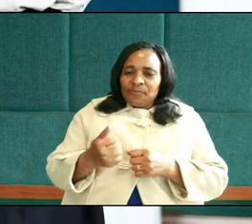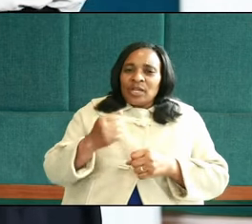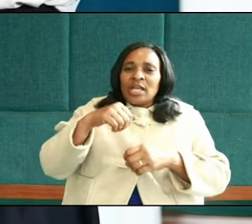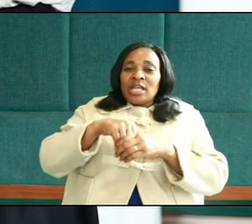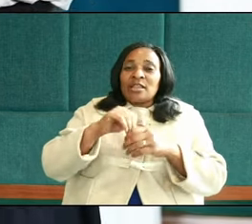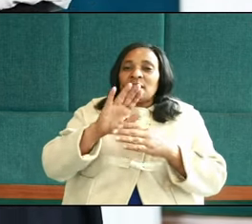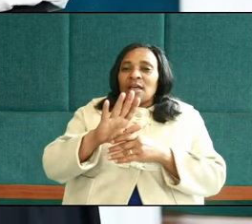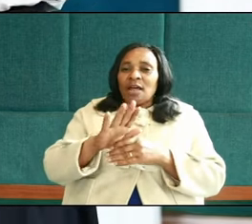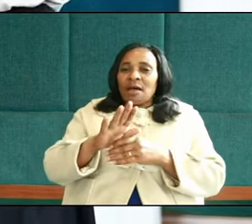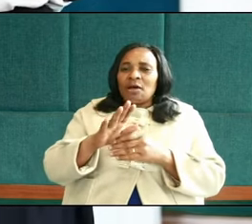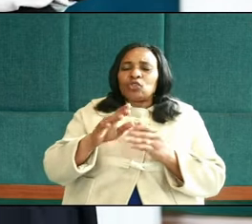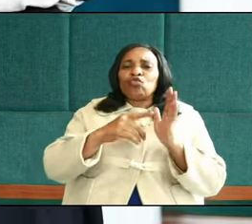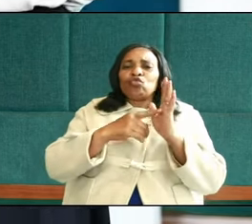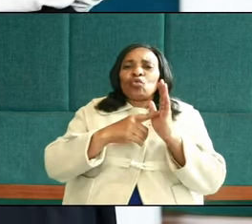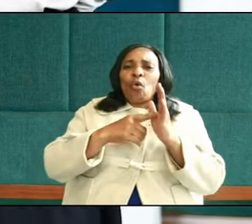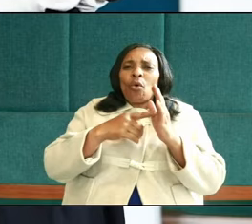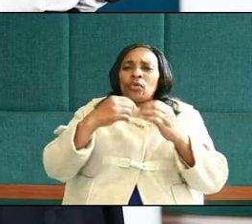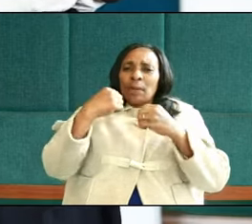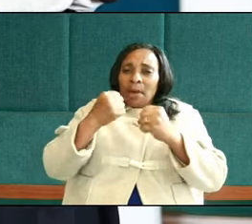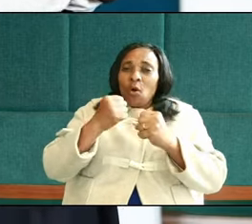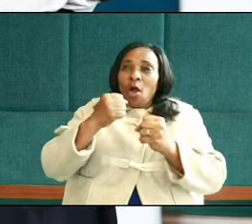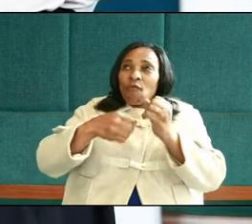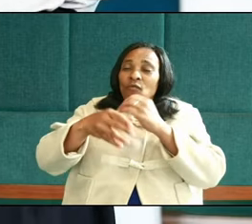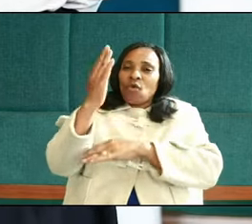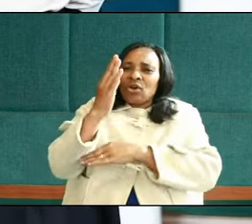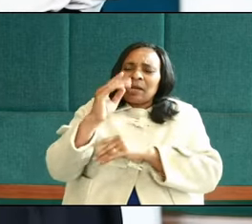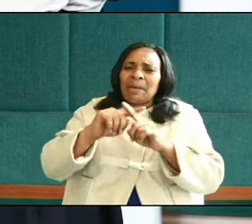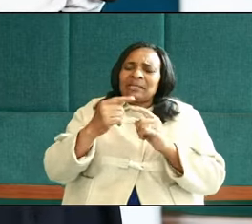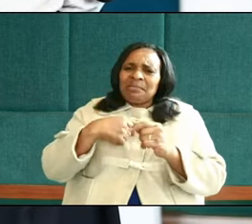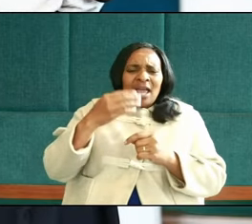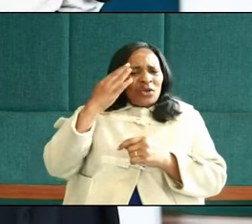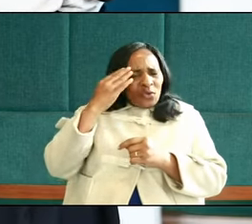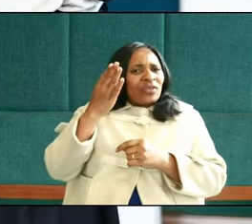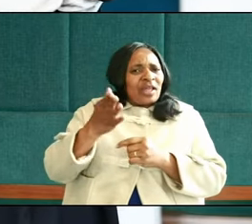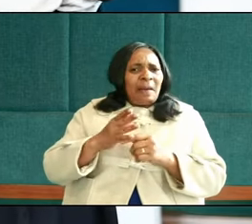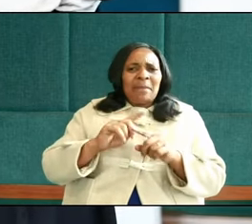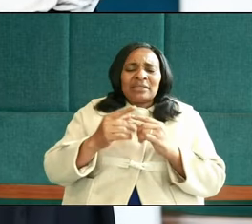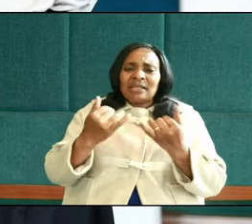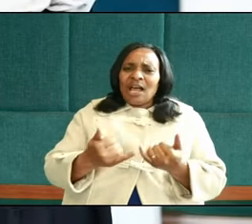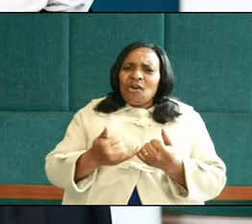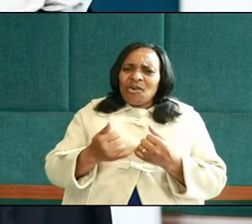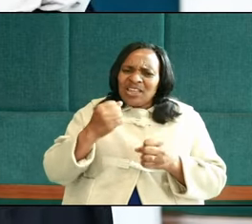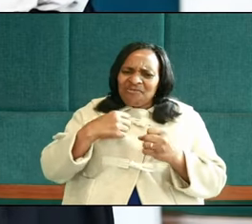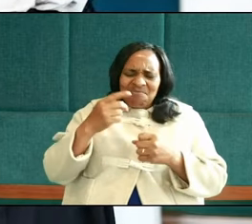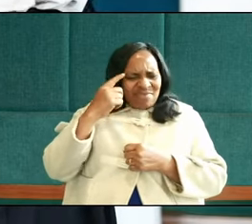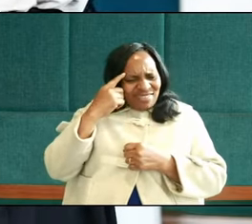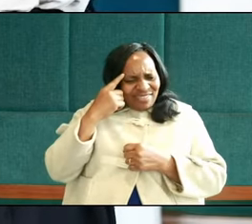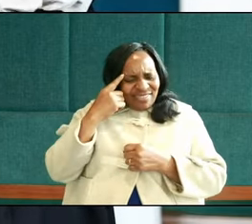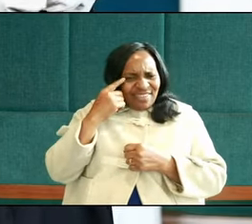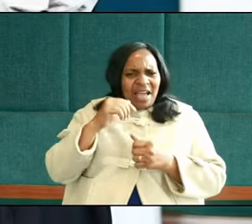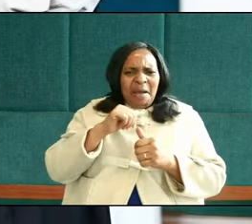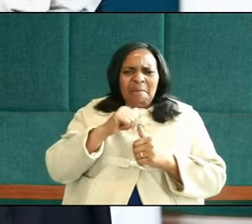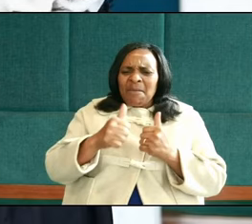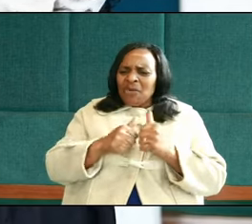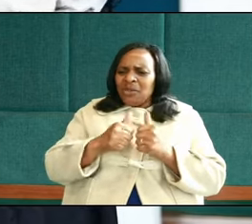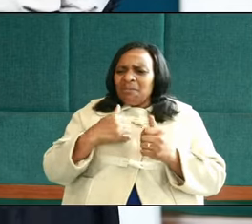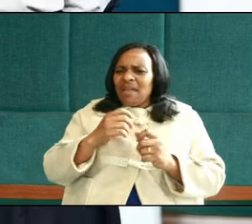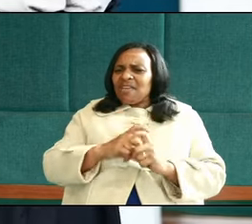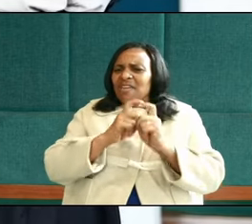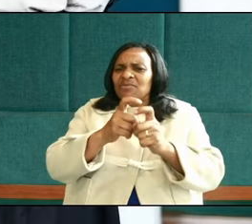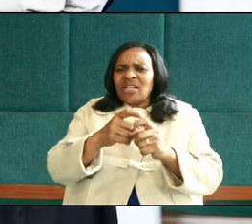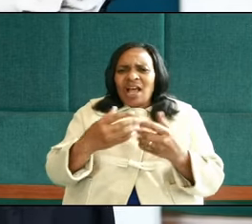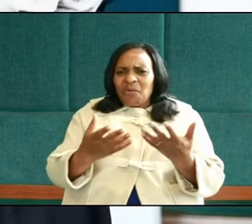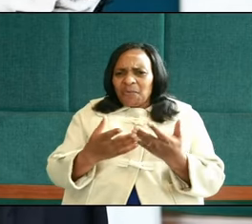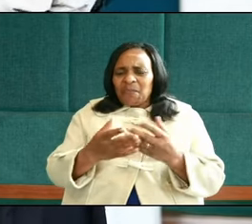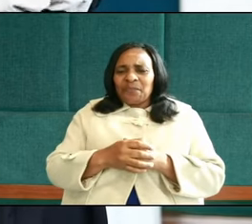manifold grace of God. I get it now, but what if I haven't figured out my gift? Actually,